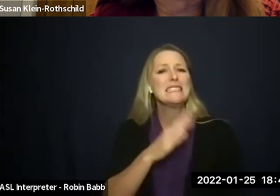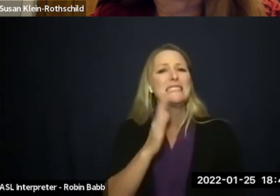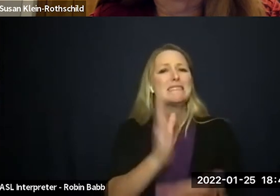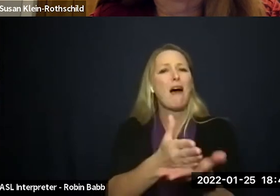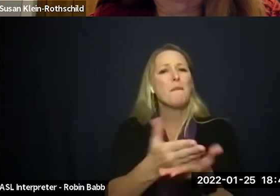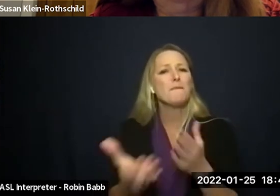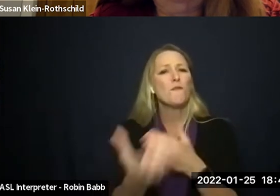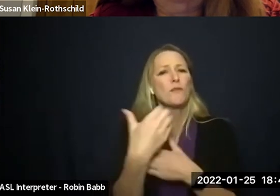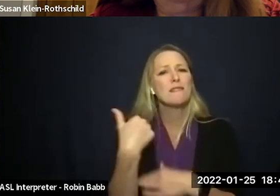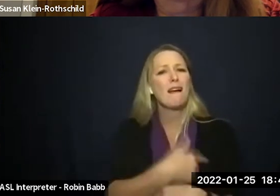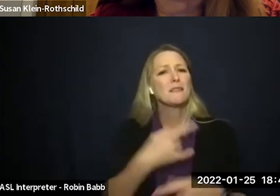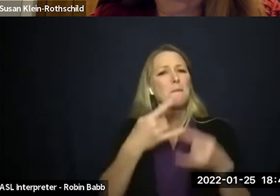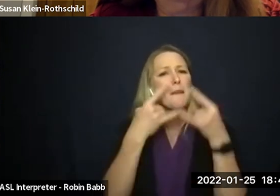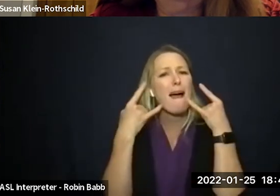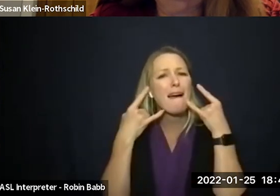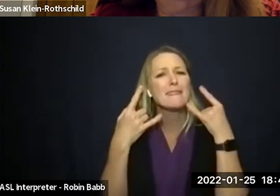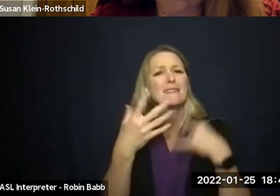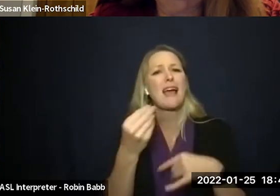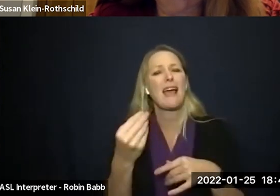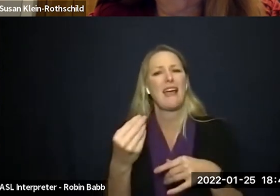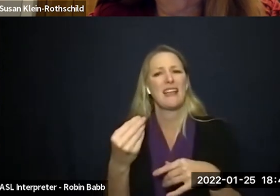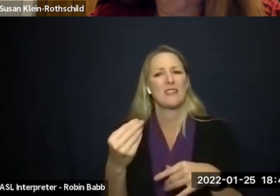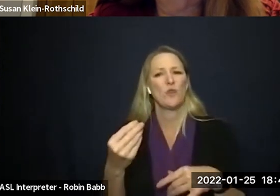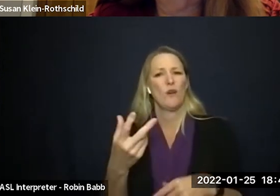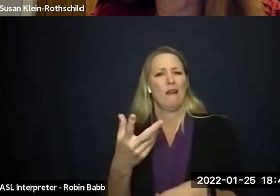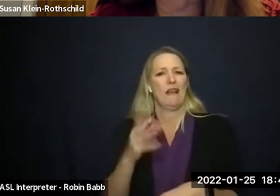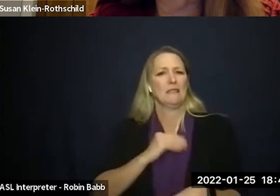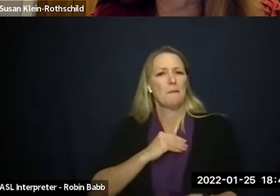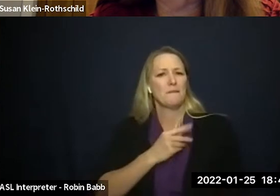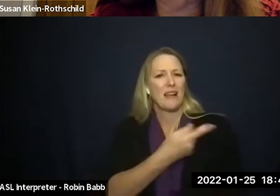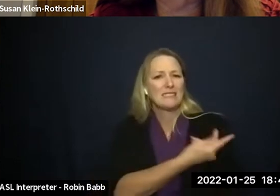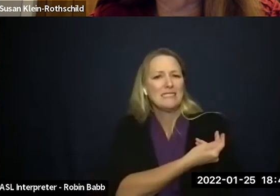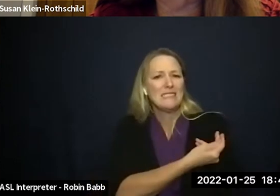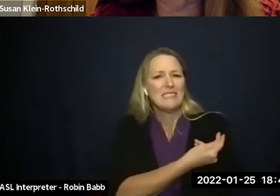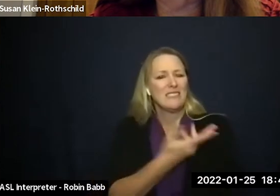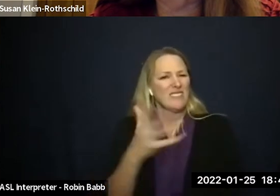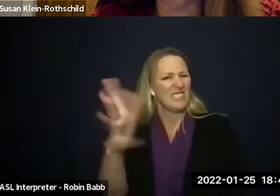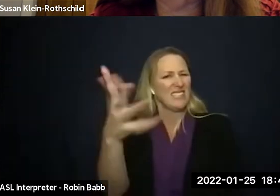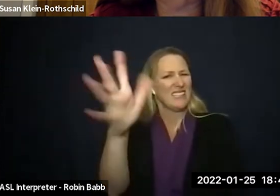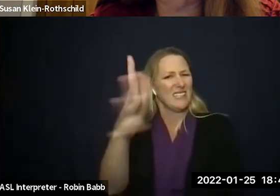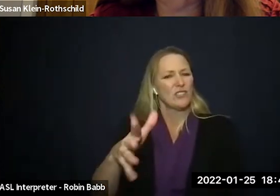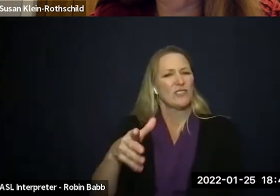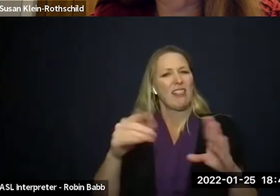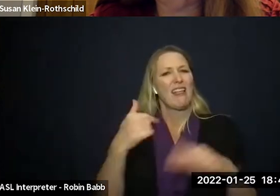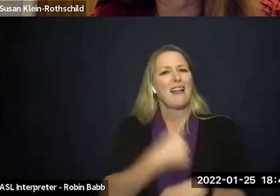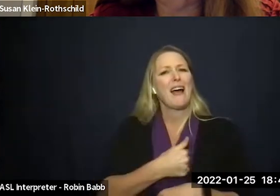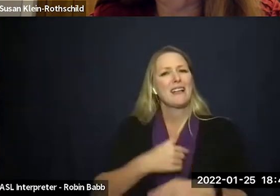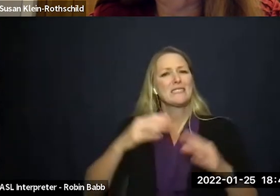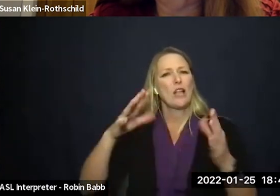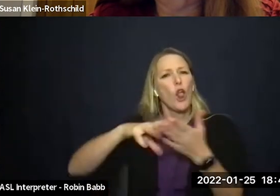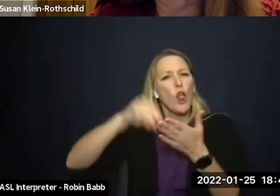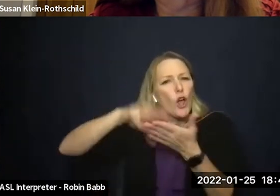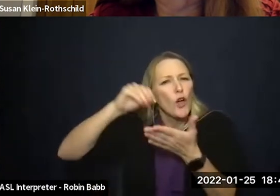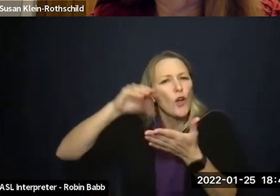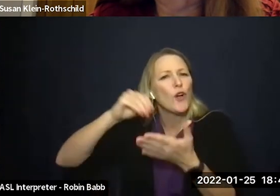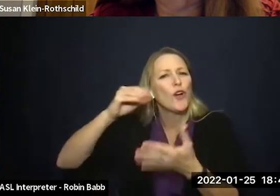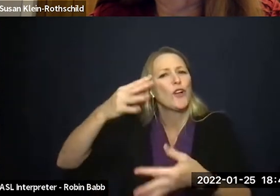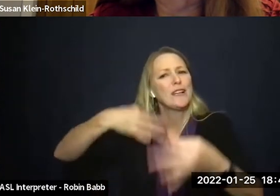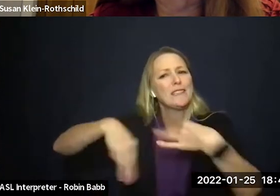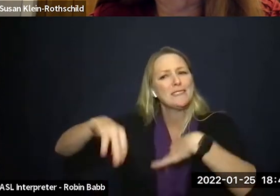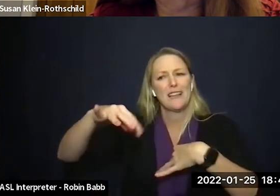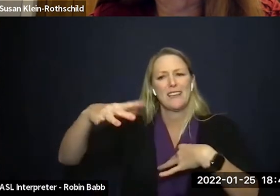all to wear masks and take the and take the vaccine please let us be educated instead of